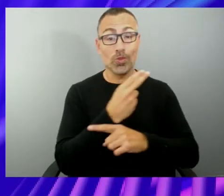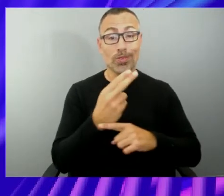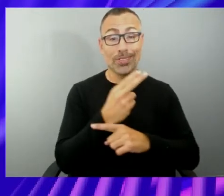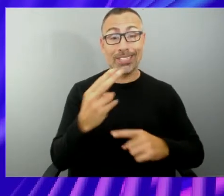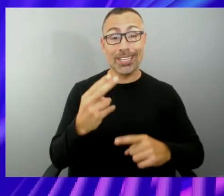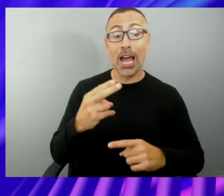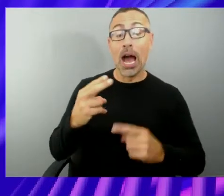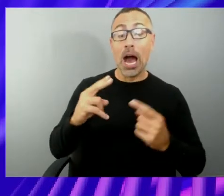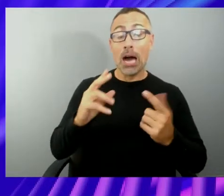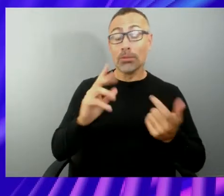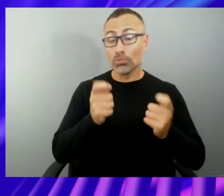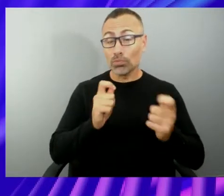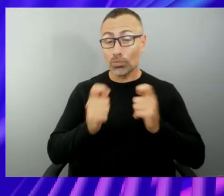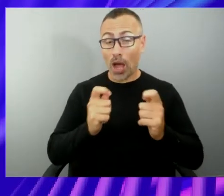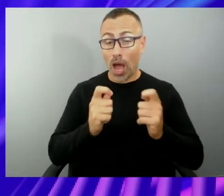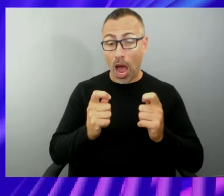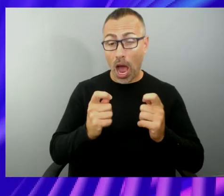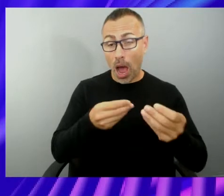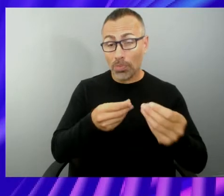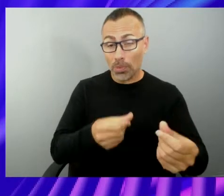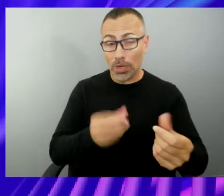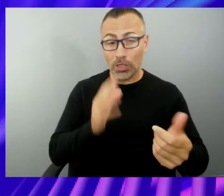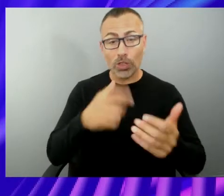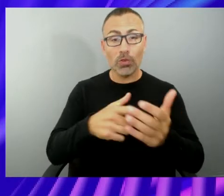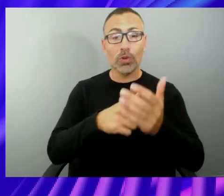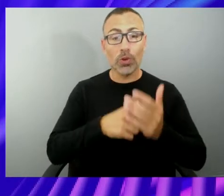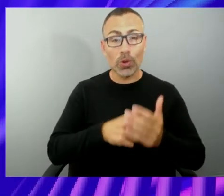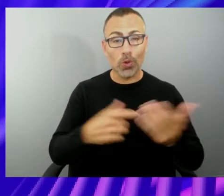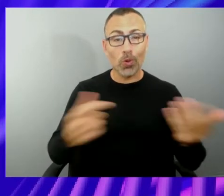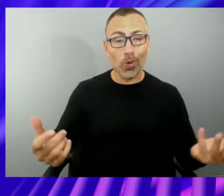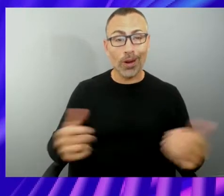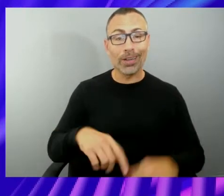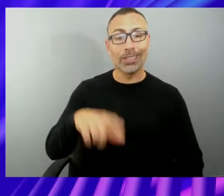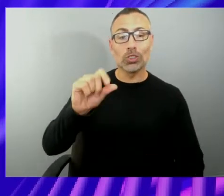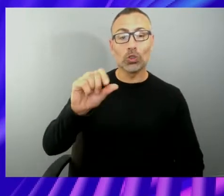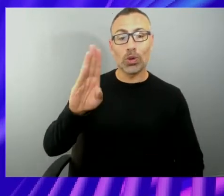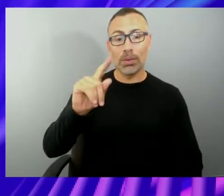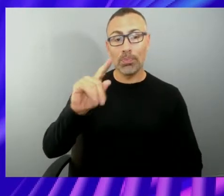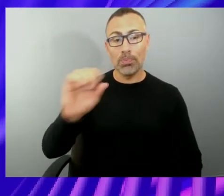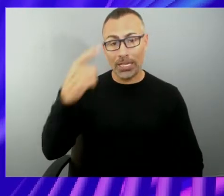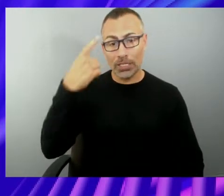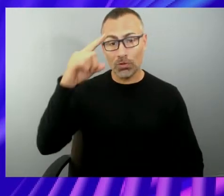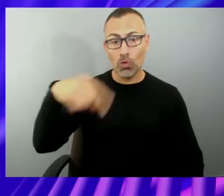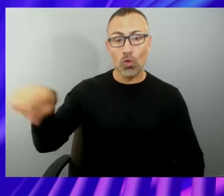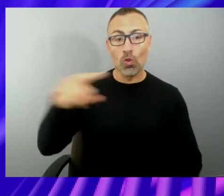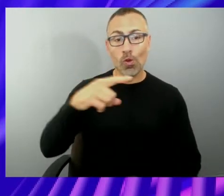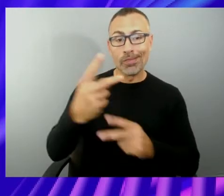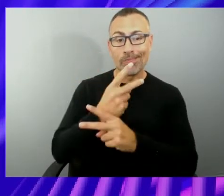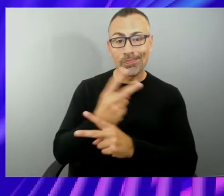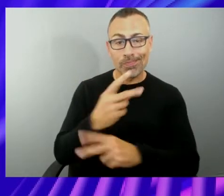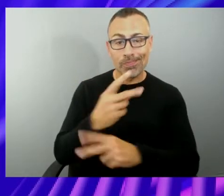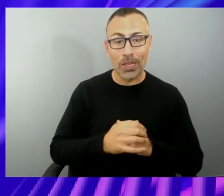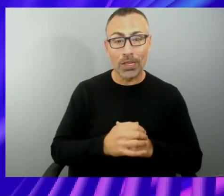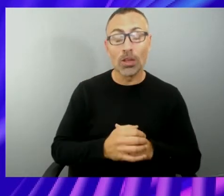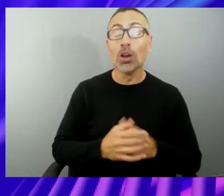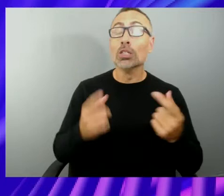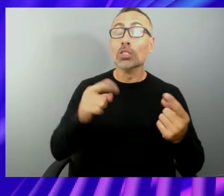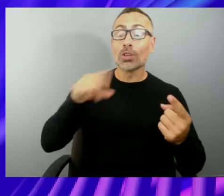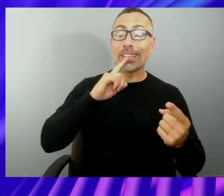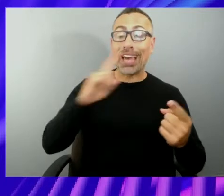GPU memory per parameter is about 20 bytes. And that's the whole calculation that has been done, but it's just an